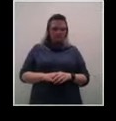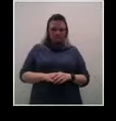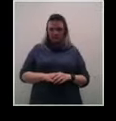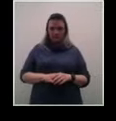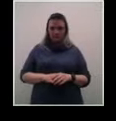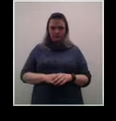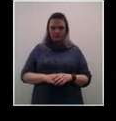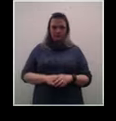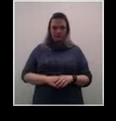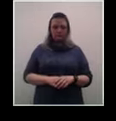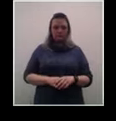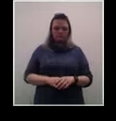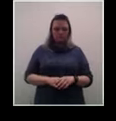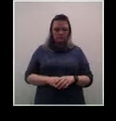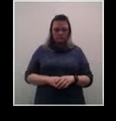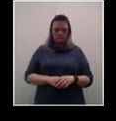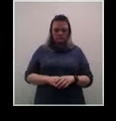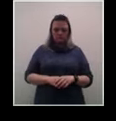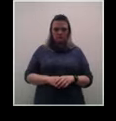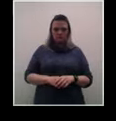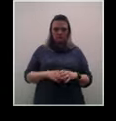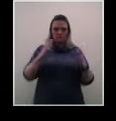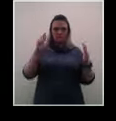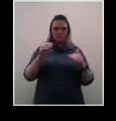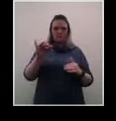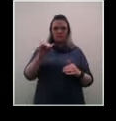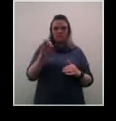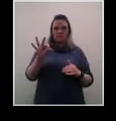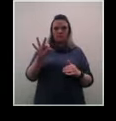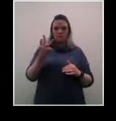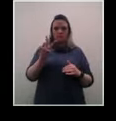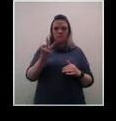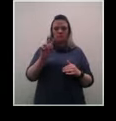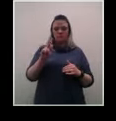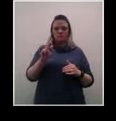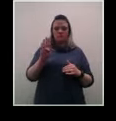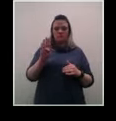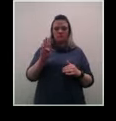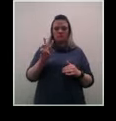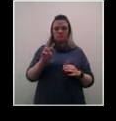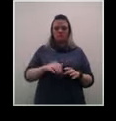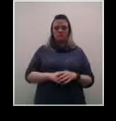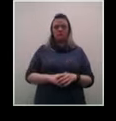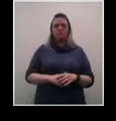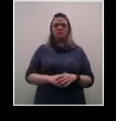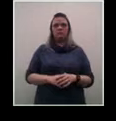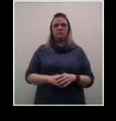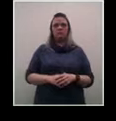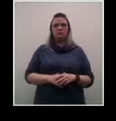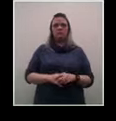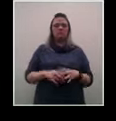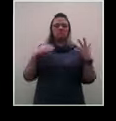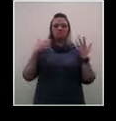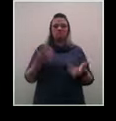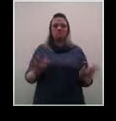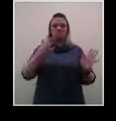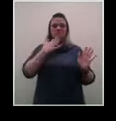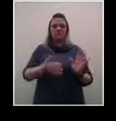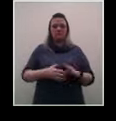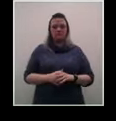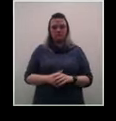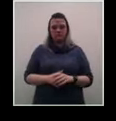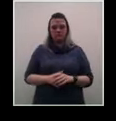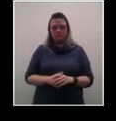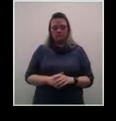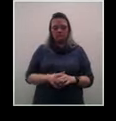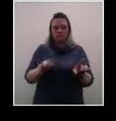Marley, are you still on? If not, Jeff, are you still on from WKBW? I am, but I'm all set. Thank you, guys. Okay, I believe